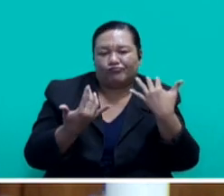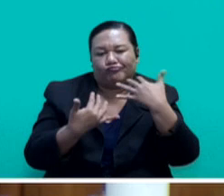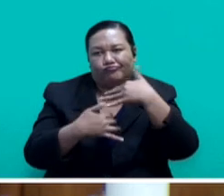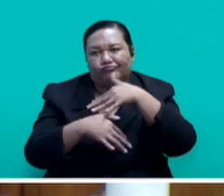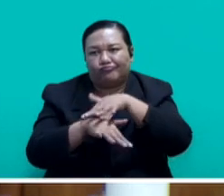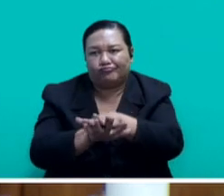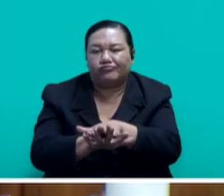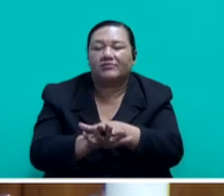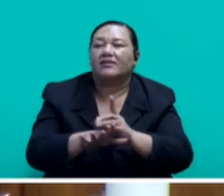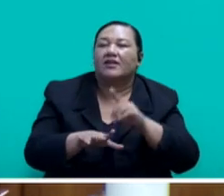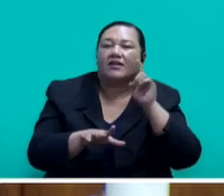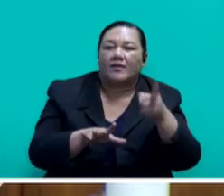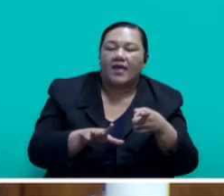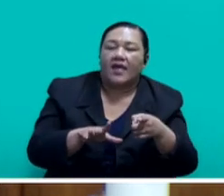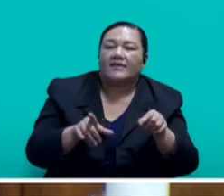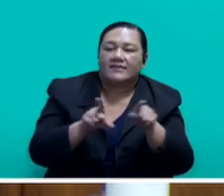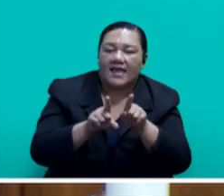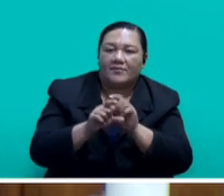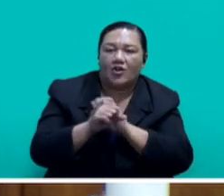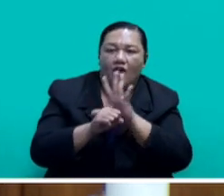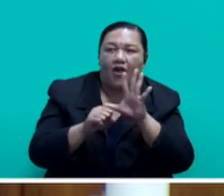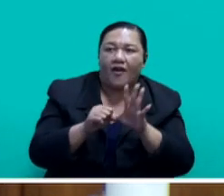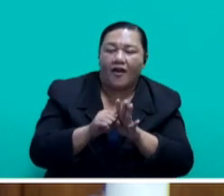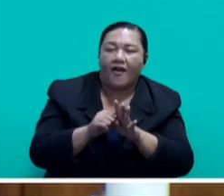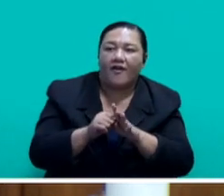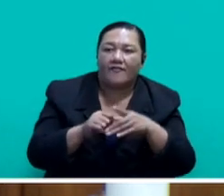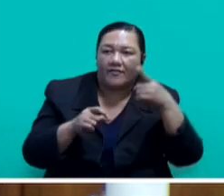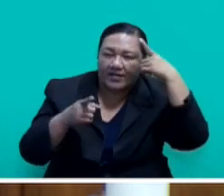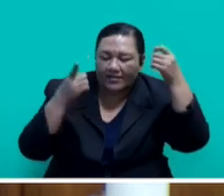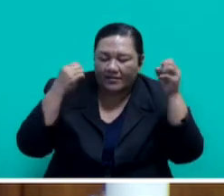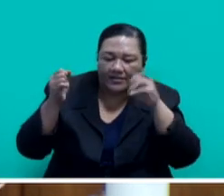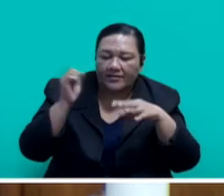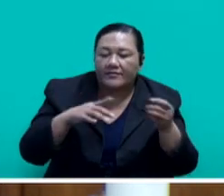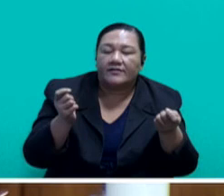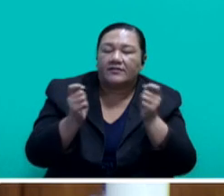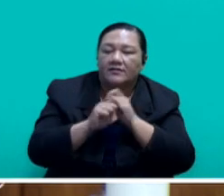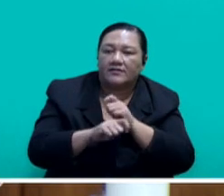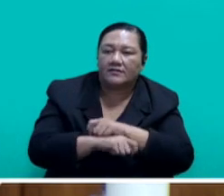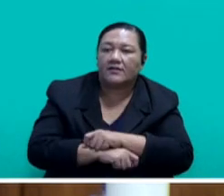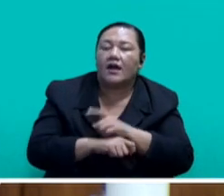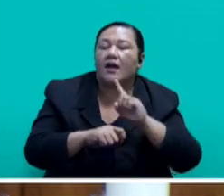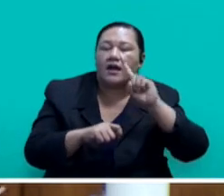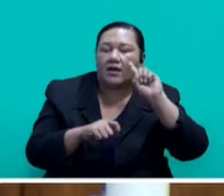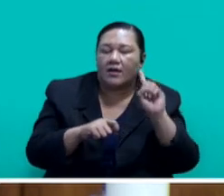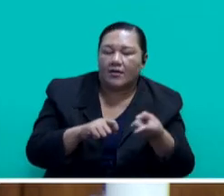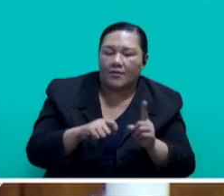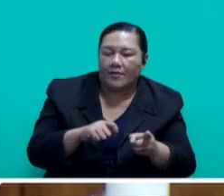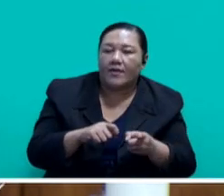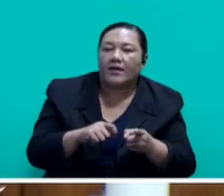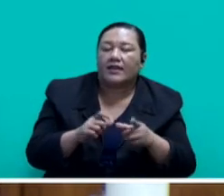conflicts, COVID-19 pandemic, interventions in climate change, etc., that impacted our people and